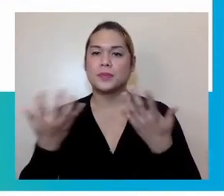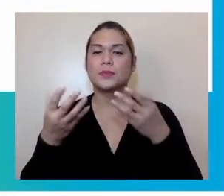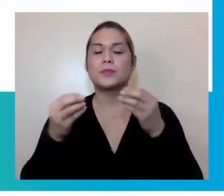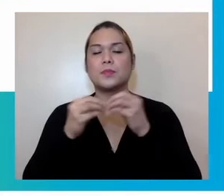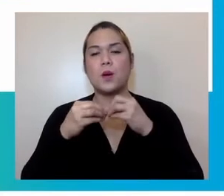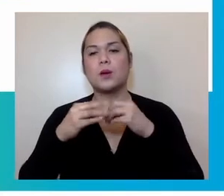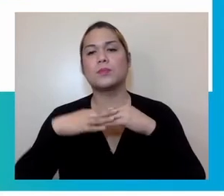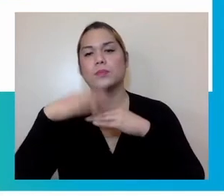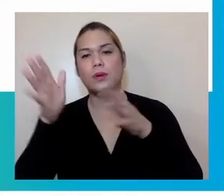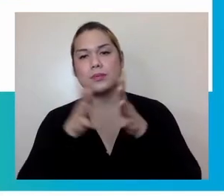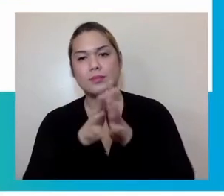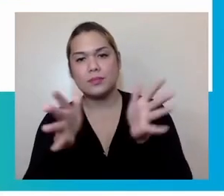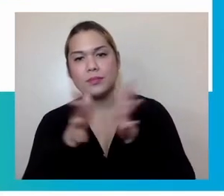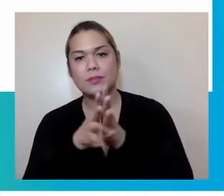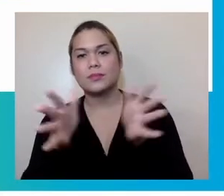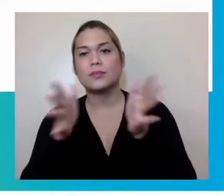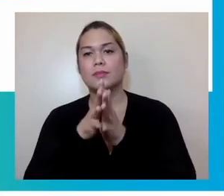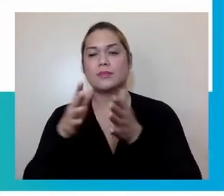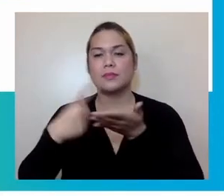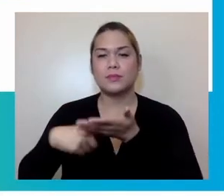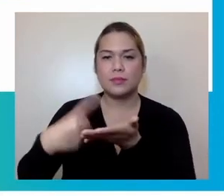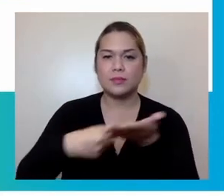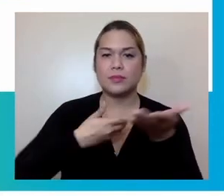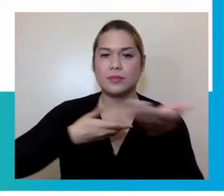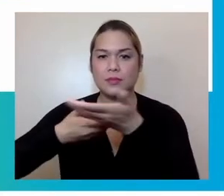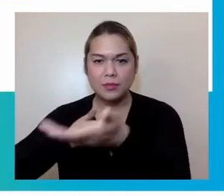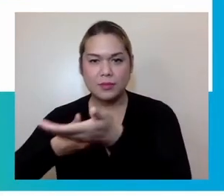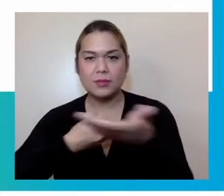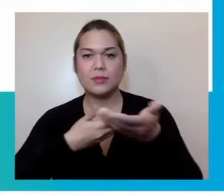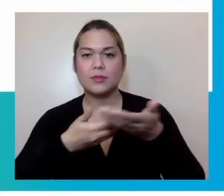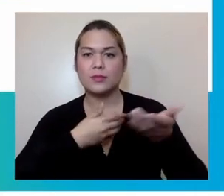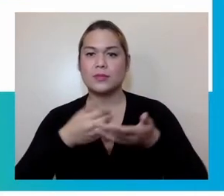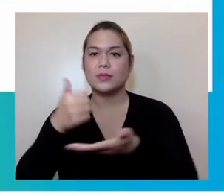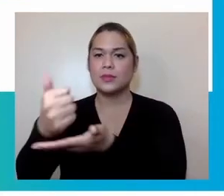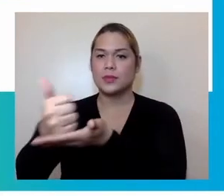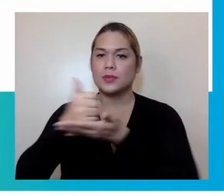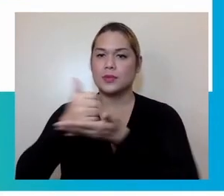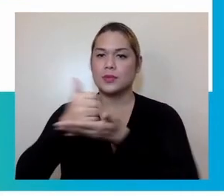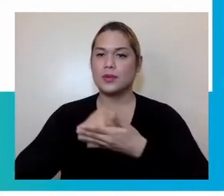so we can help each other to do the right thing.